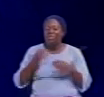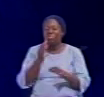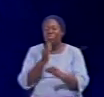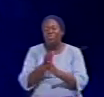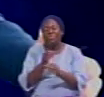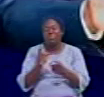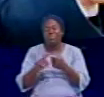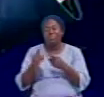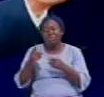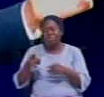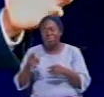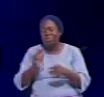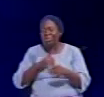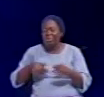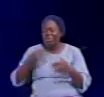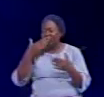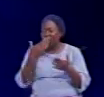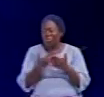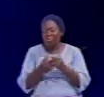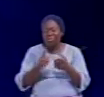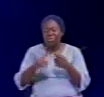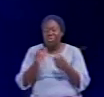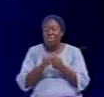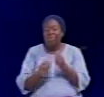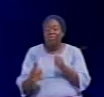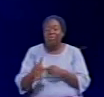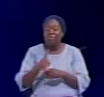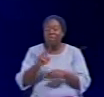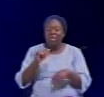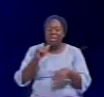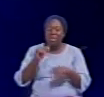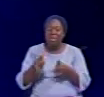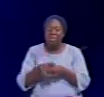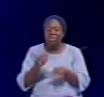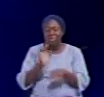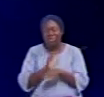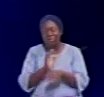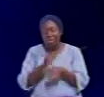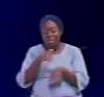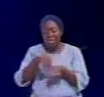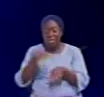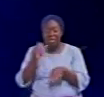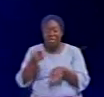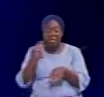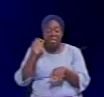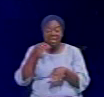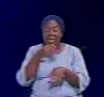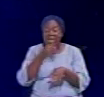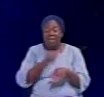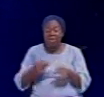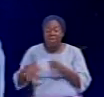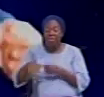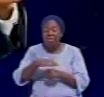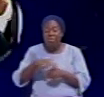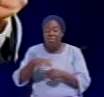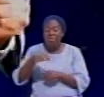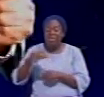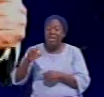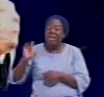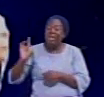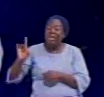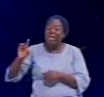to him, and has been good to us as a church. At his age, over 80 years, he's still